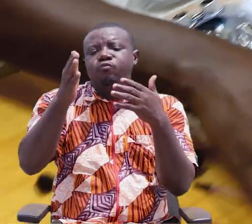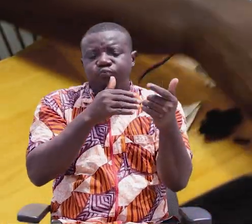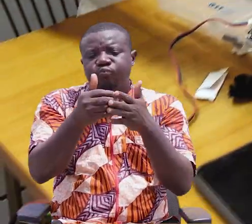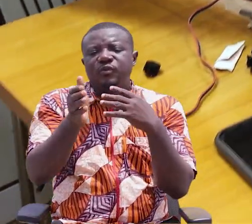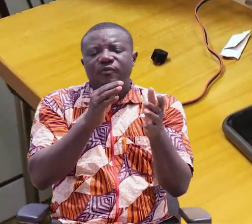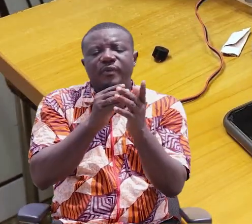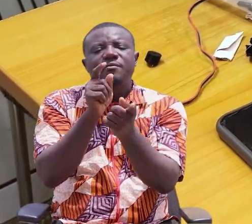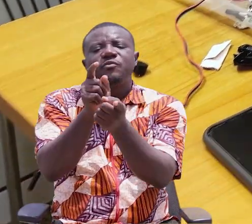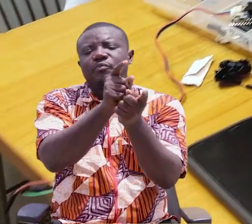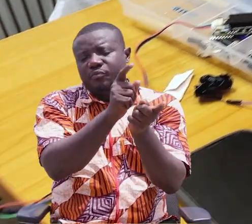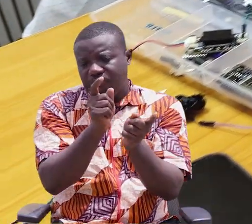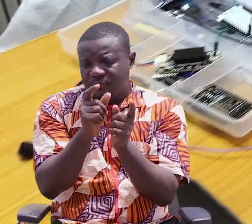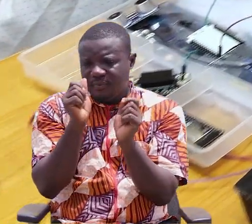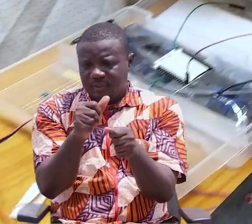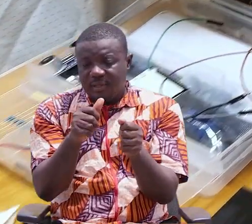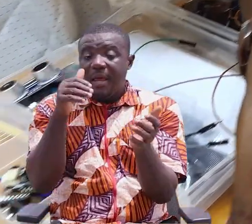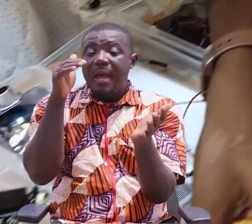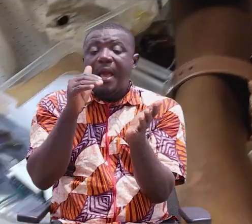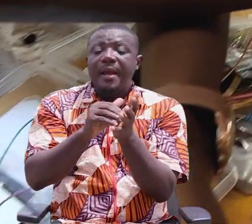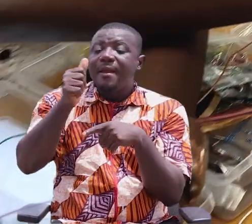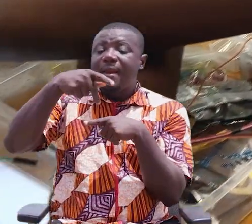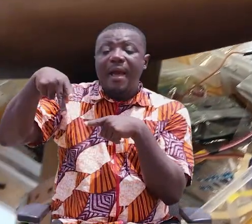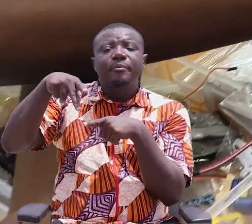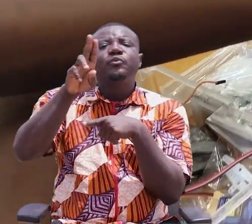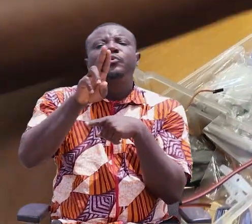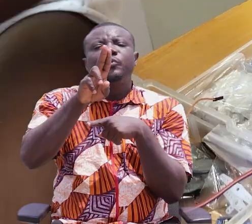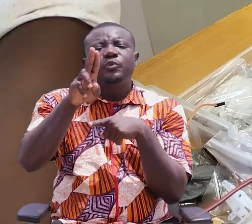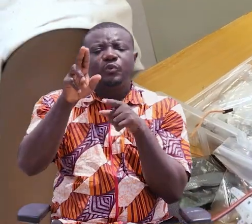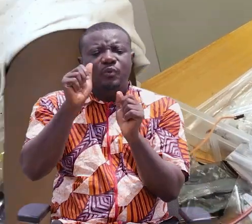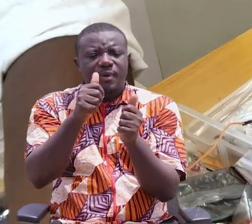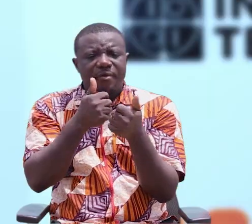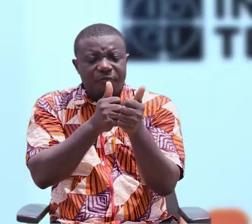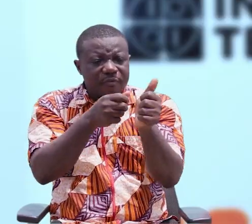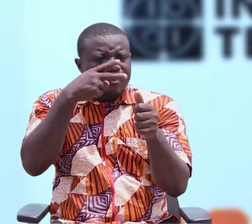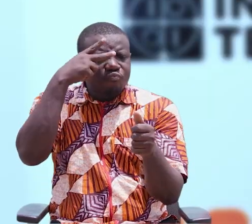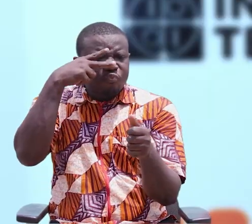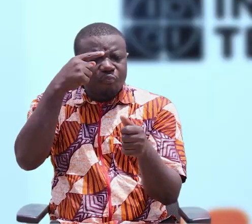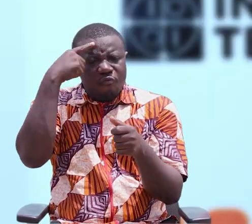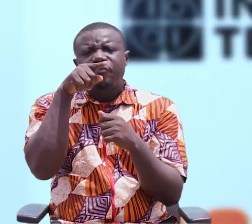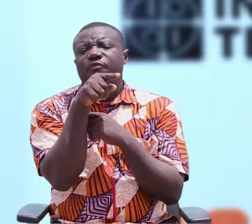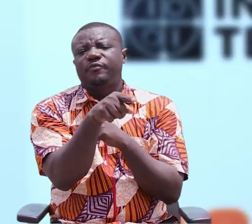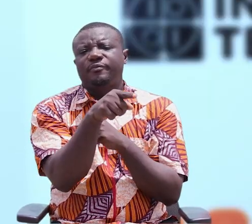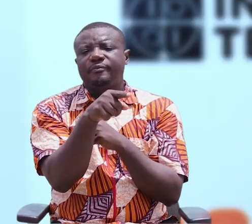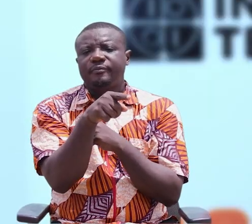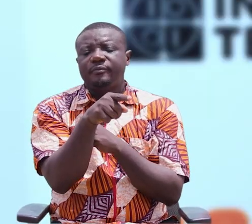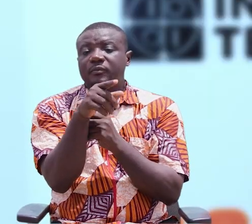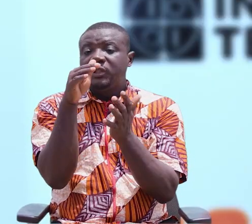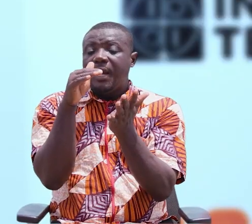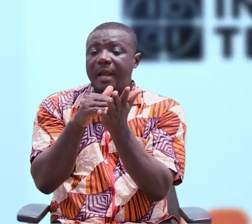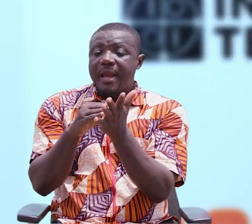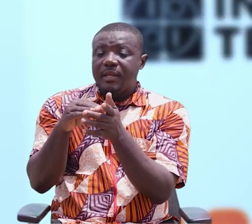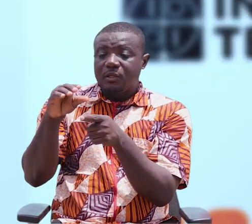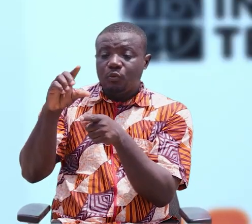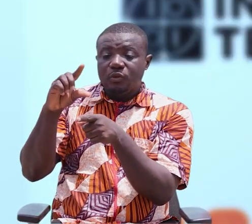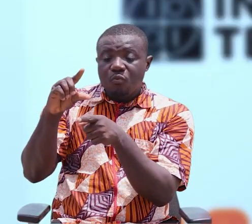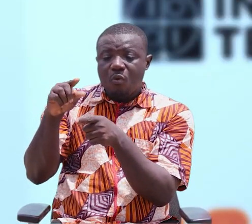the person encounter on its way. And based on that, you can locate the person through the app. And not only that, this one also, the